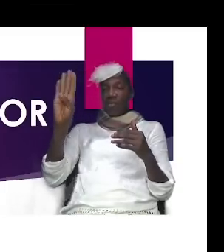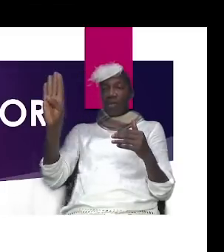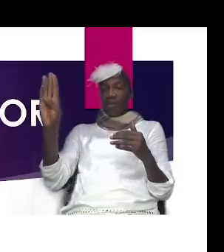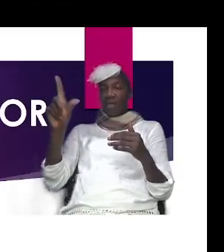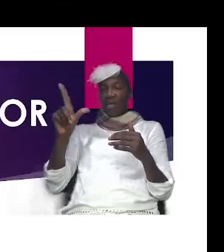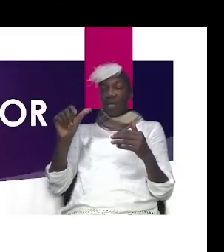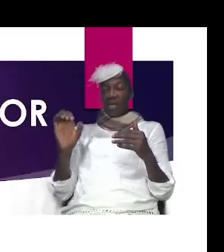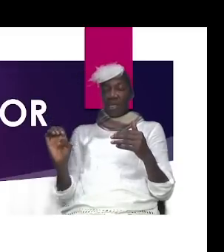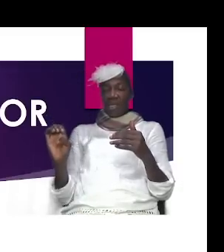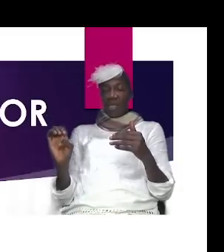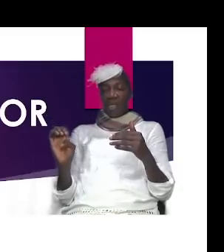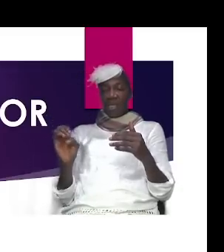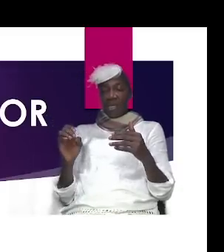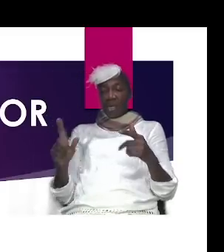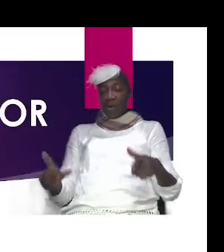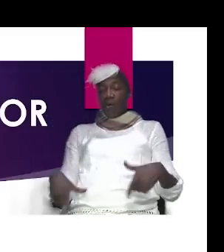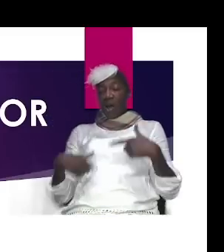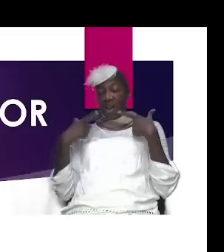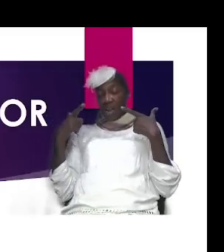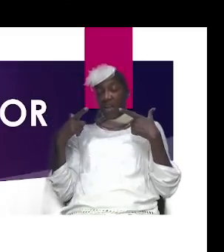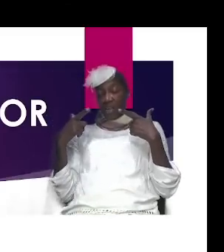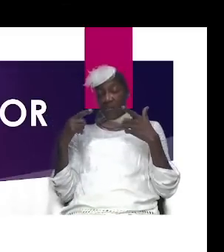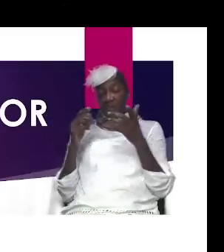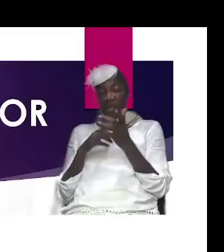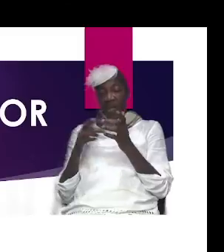this spiritual house. And when we do it now,